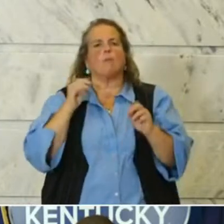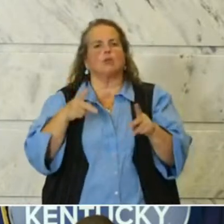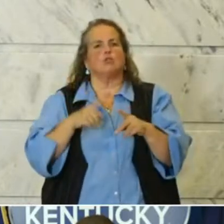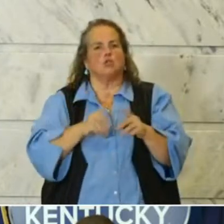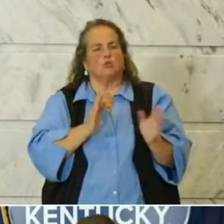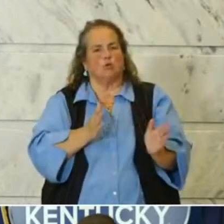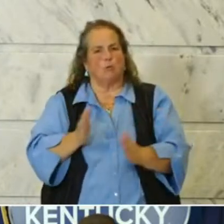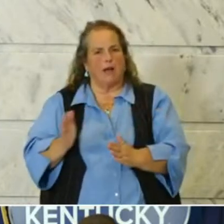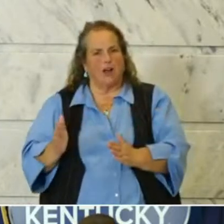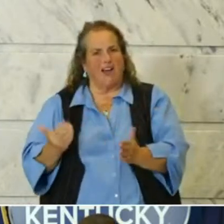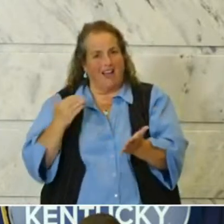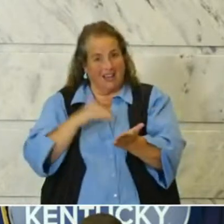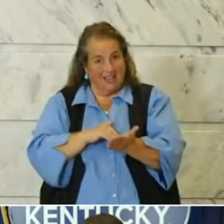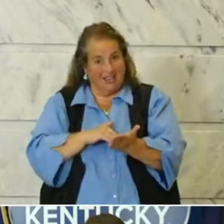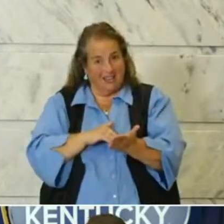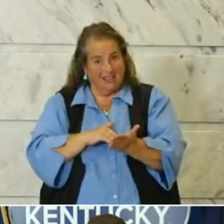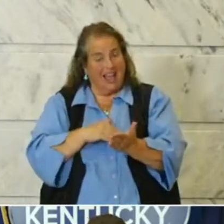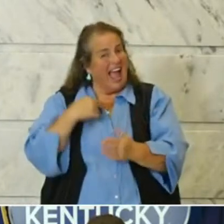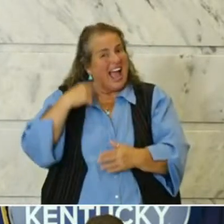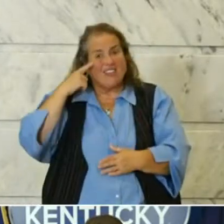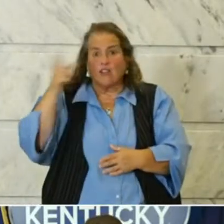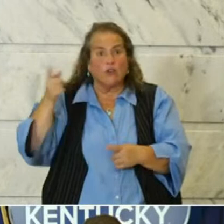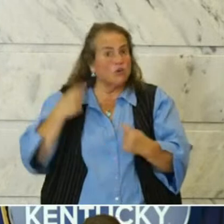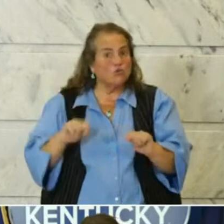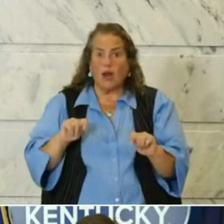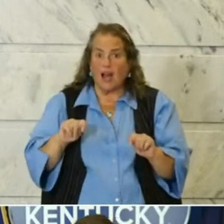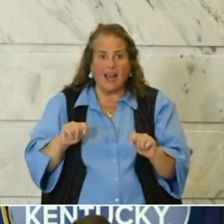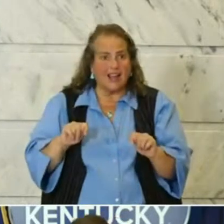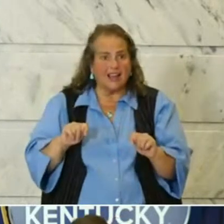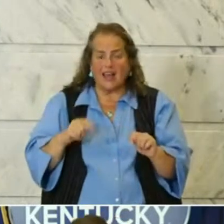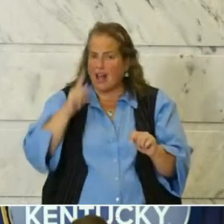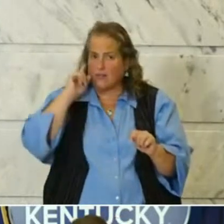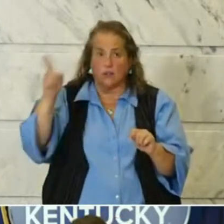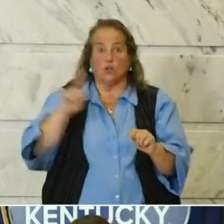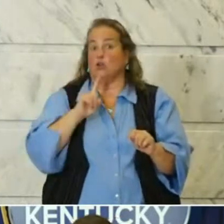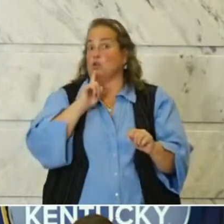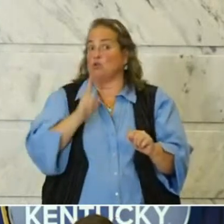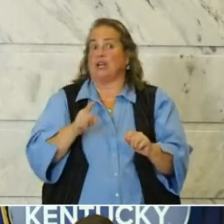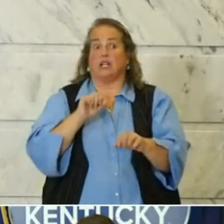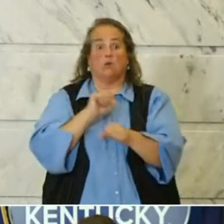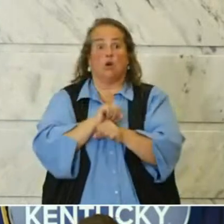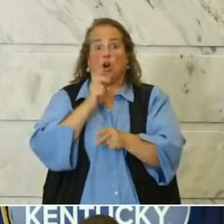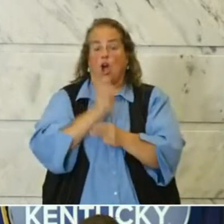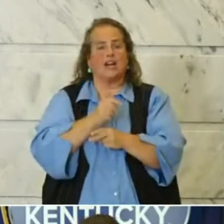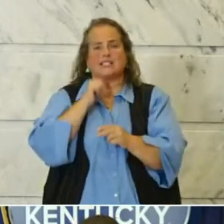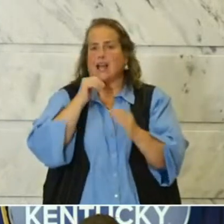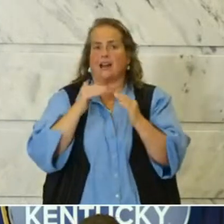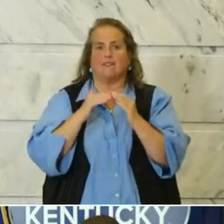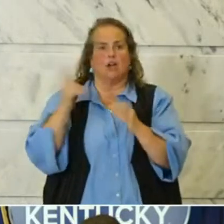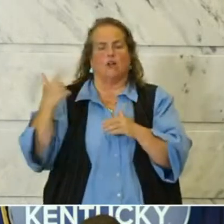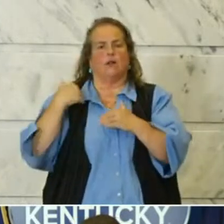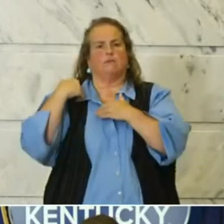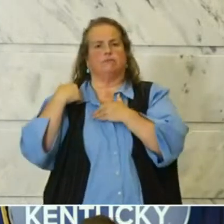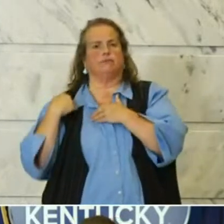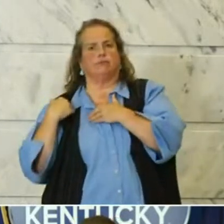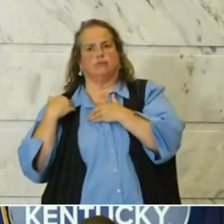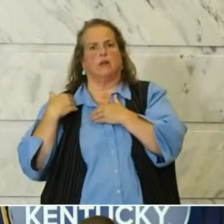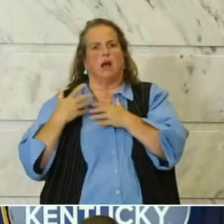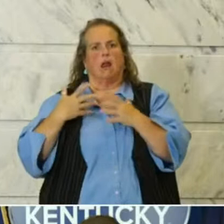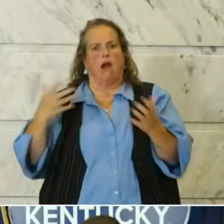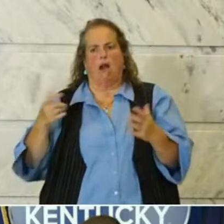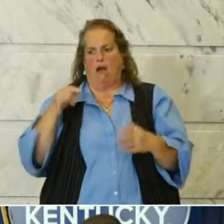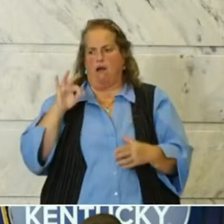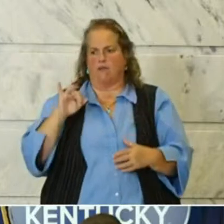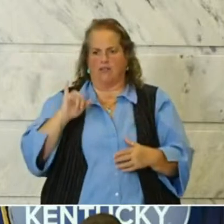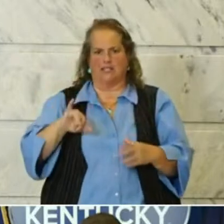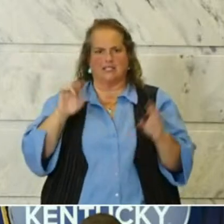prepare. Again, listen, I think they're trying, and it's not fair that they have to bear a lot of the brunt of this, but what the